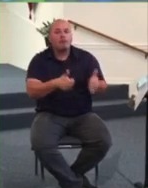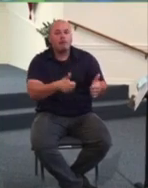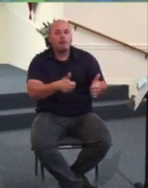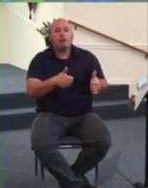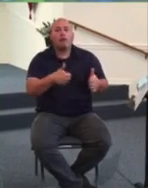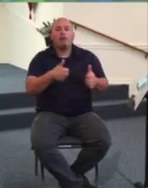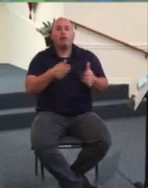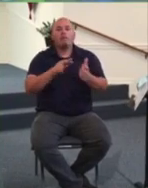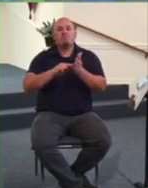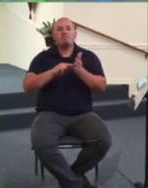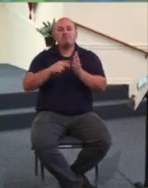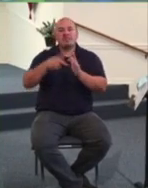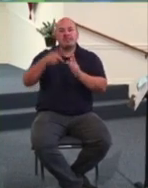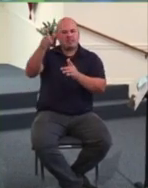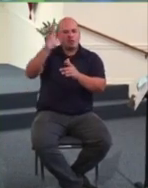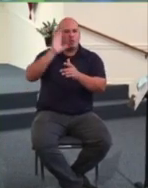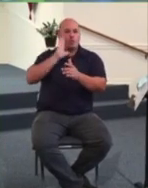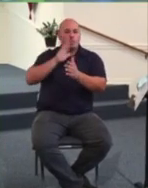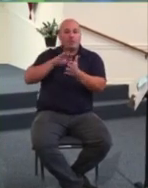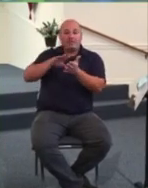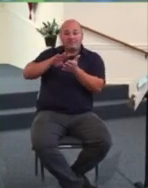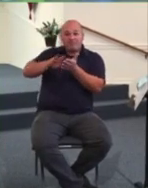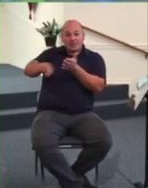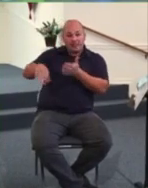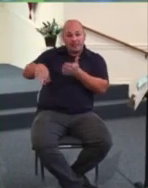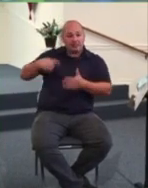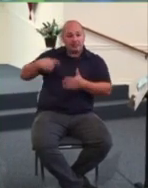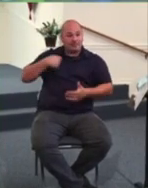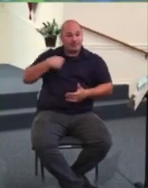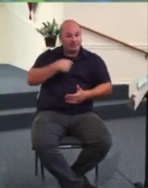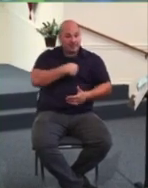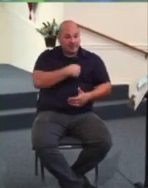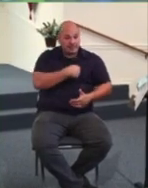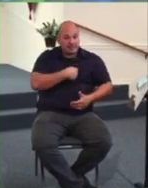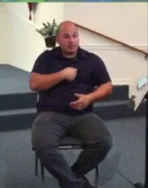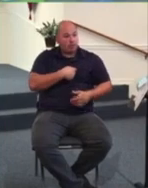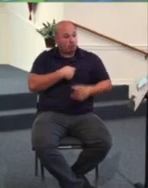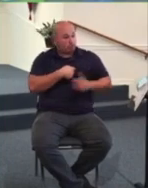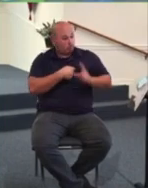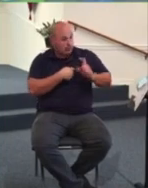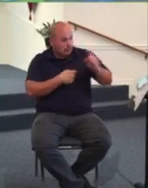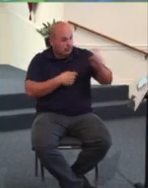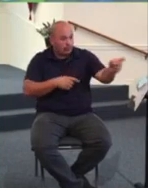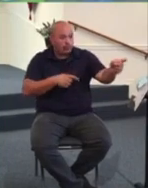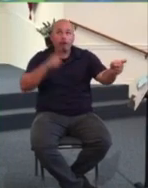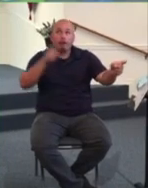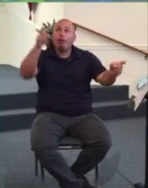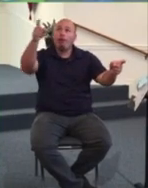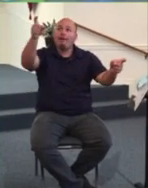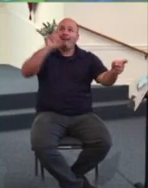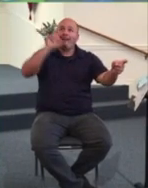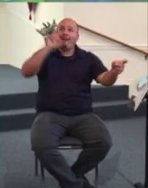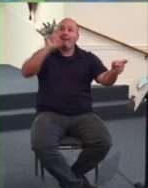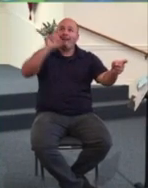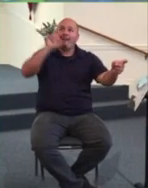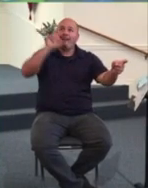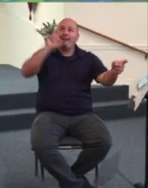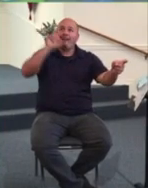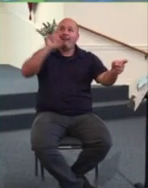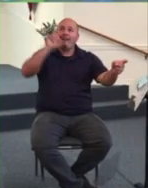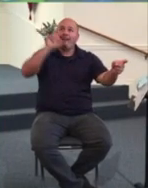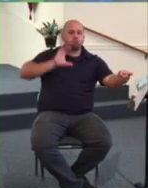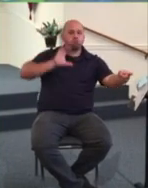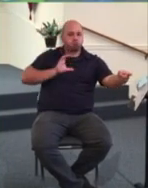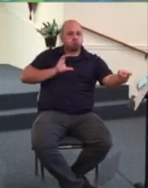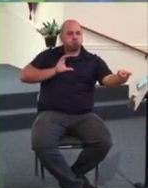God will give to you. And generously, he will be like the generous merchant in the marketplace selling you grain. You buy a gallon